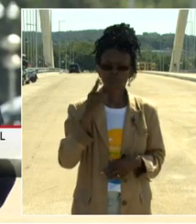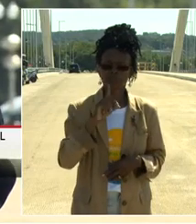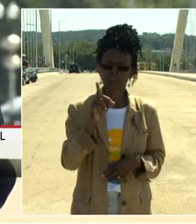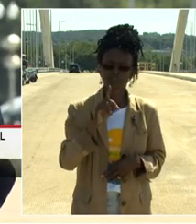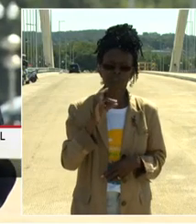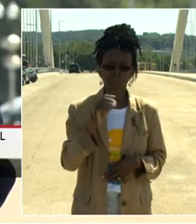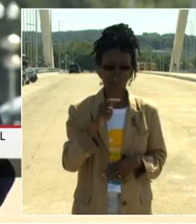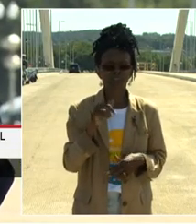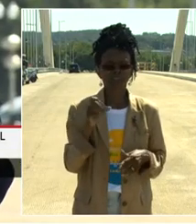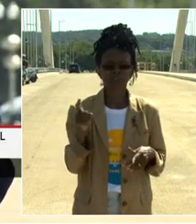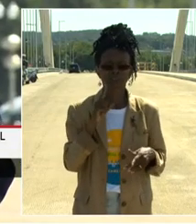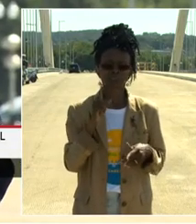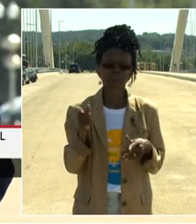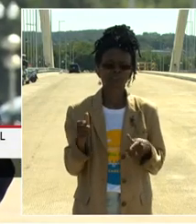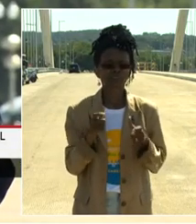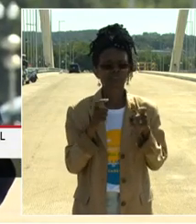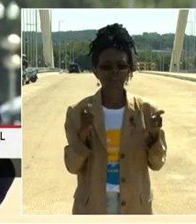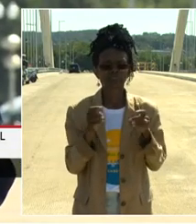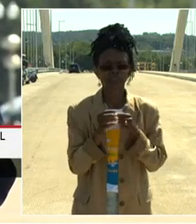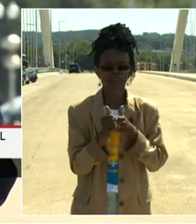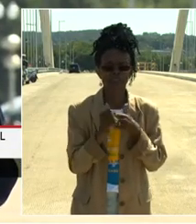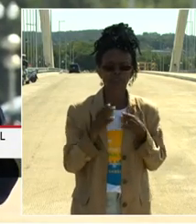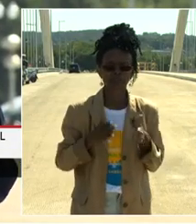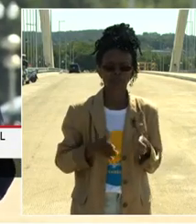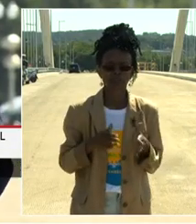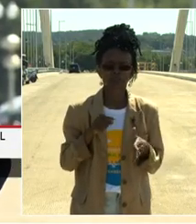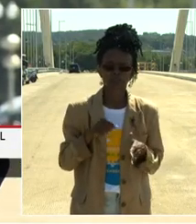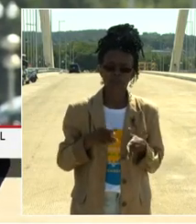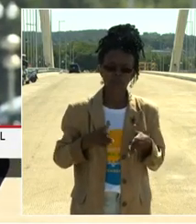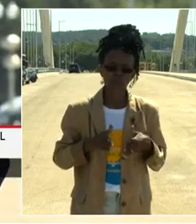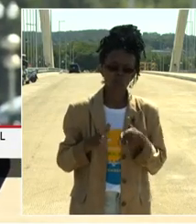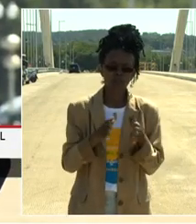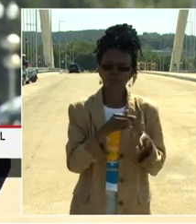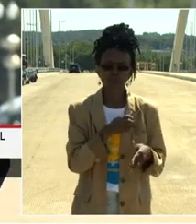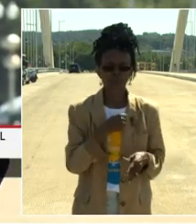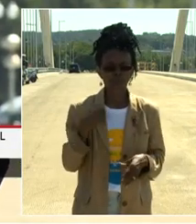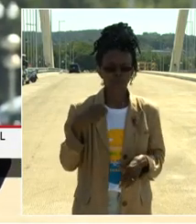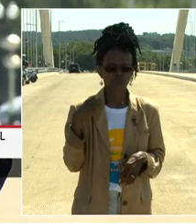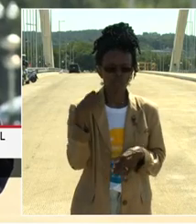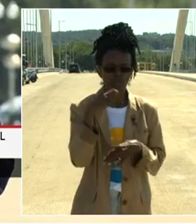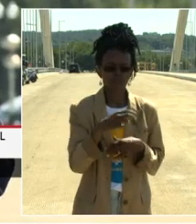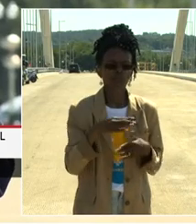leaders in that road that we traveled.